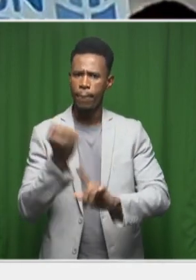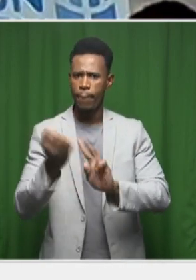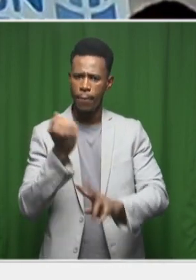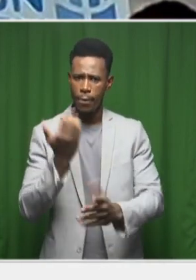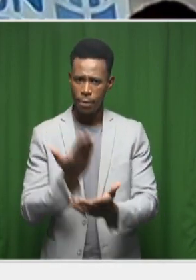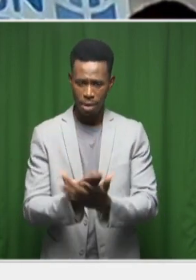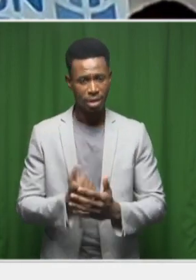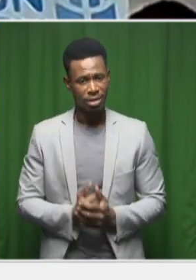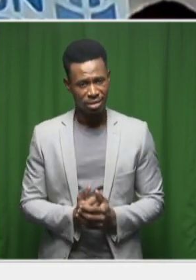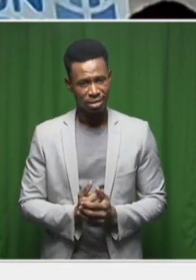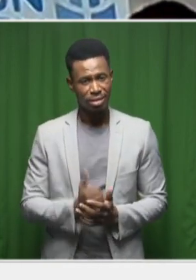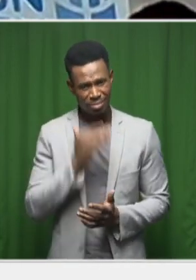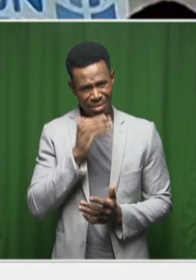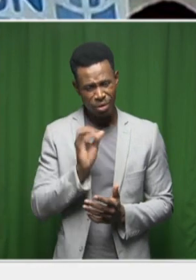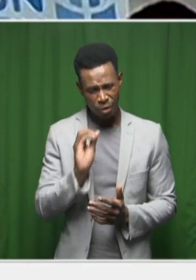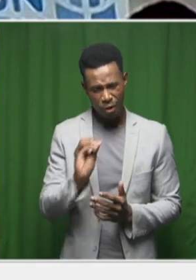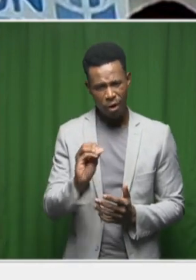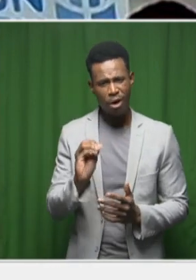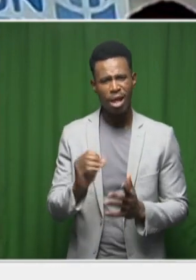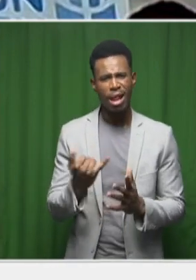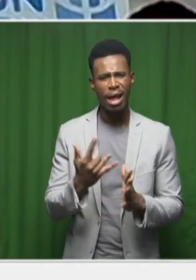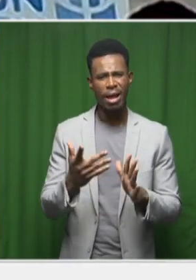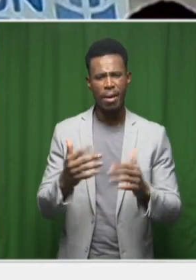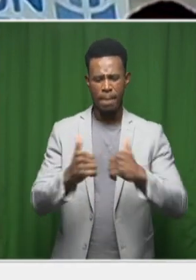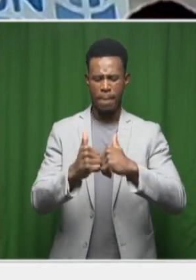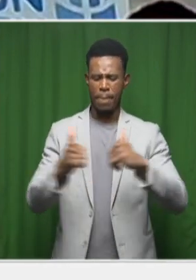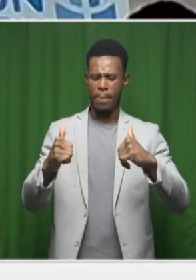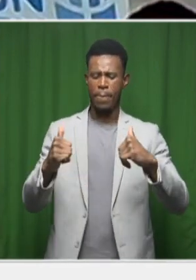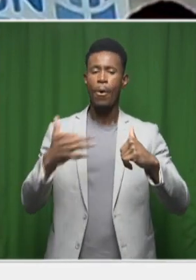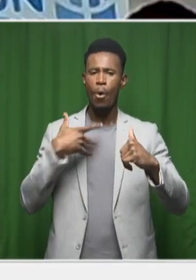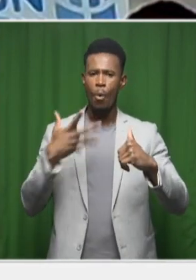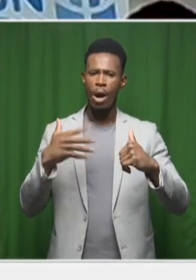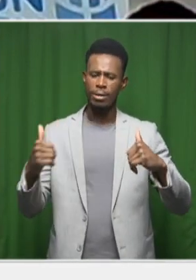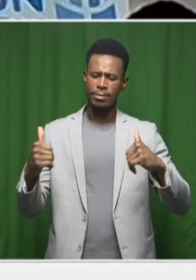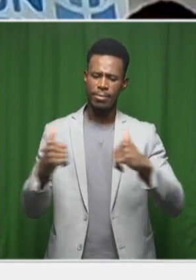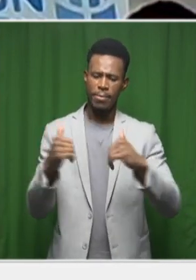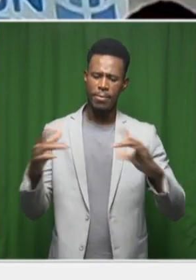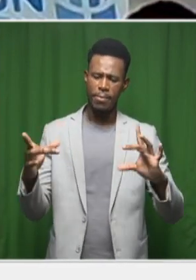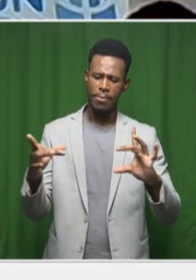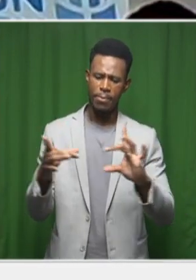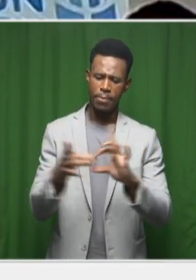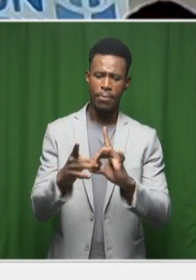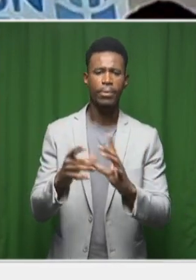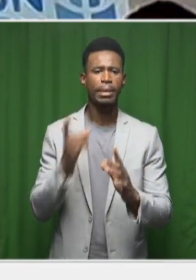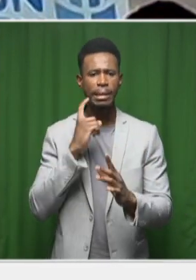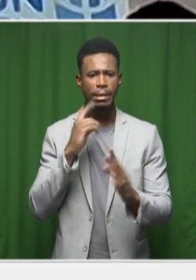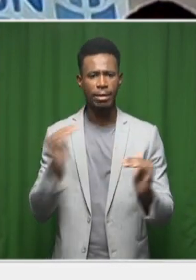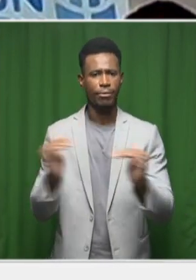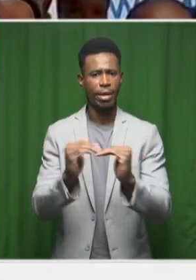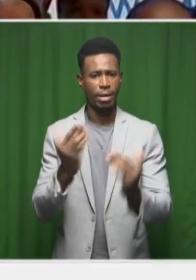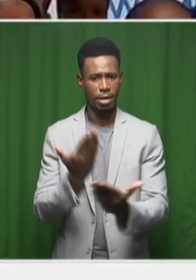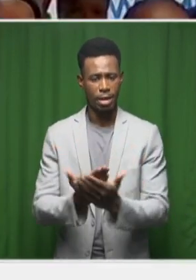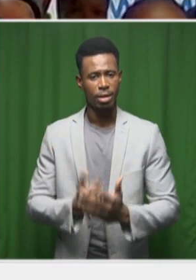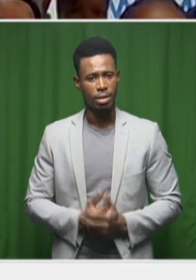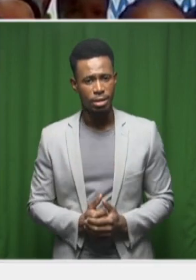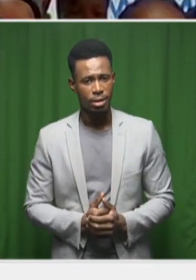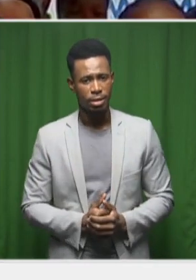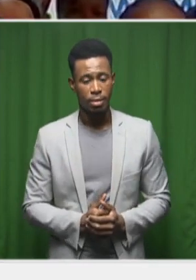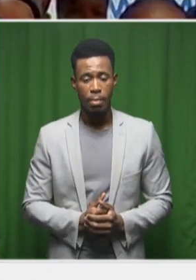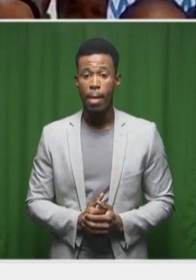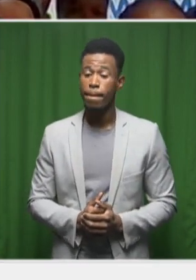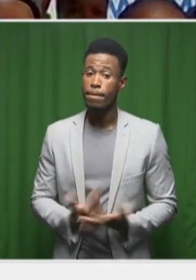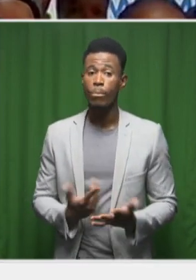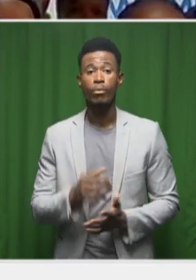kind of close that gap between young men and young girls within the STEM and the ICT. What were some of the findings of